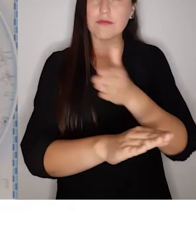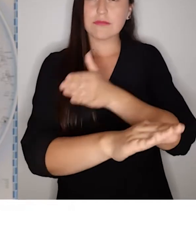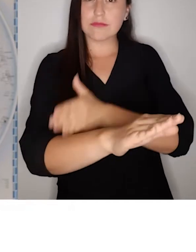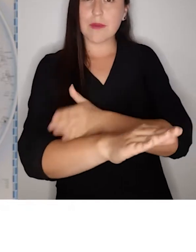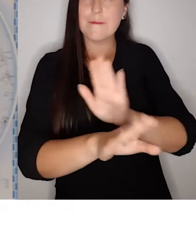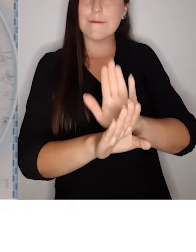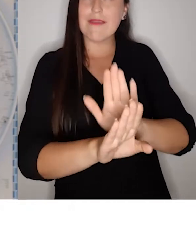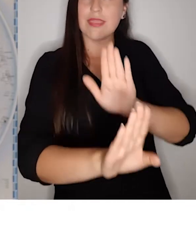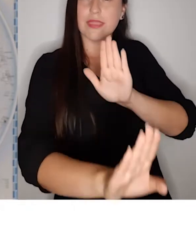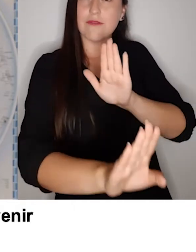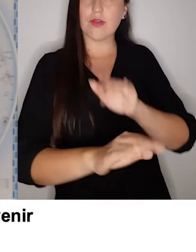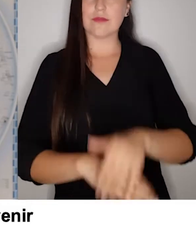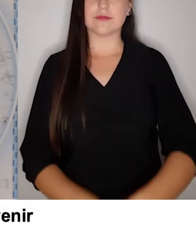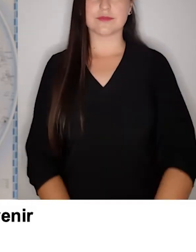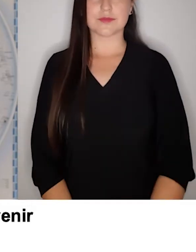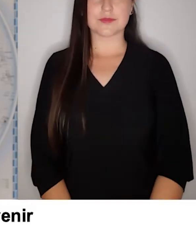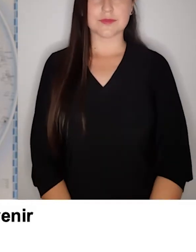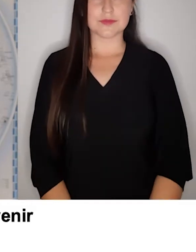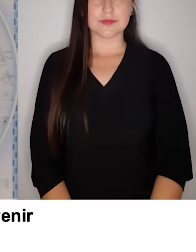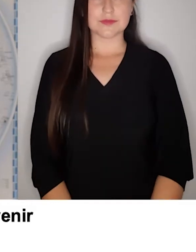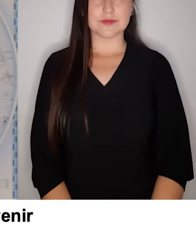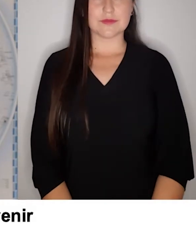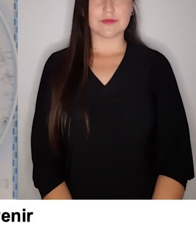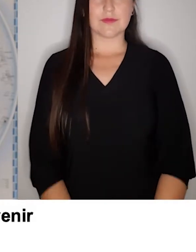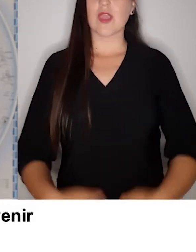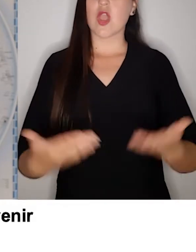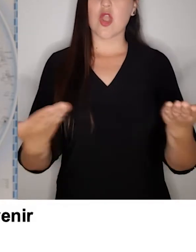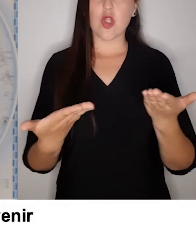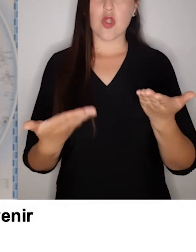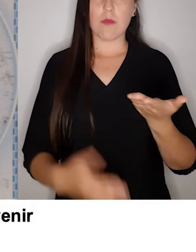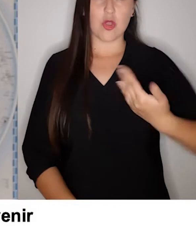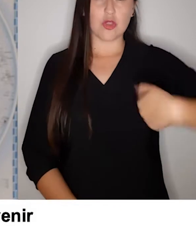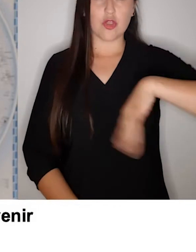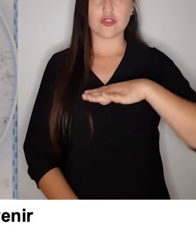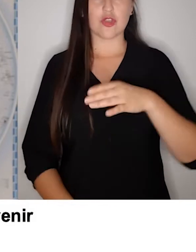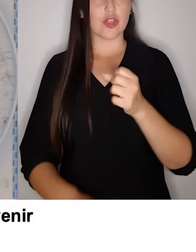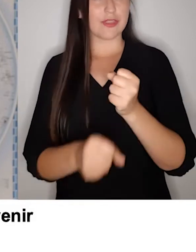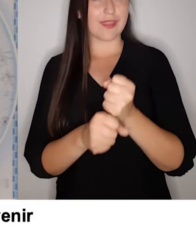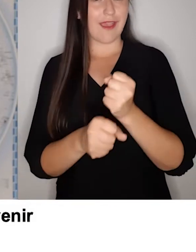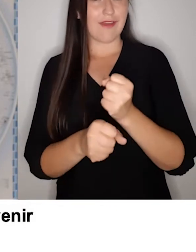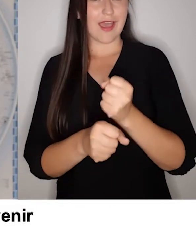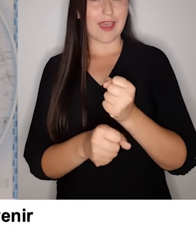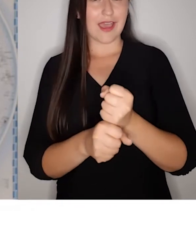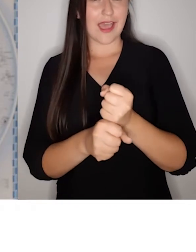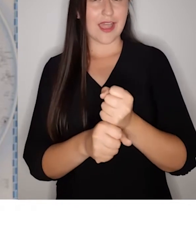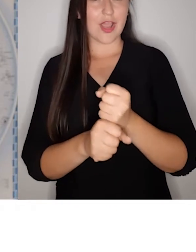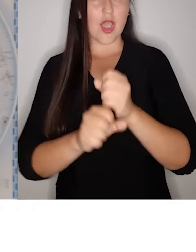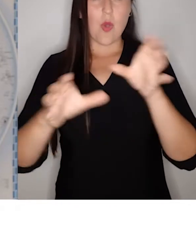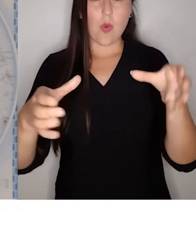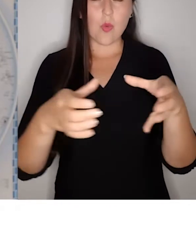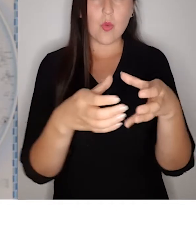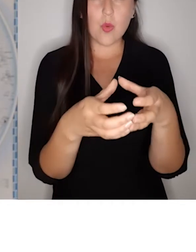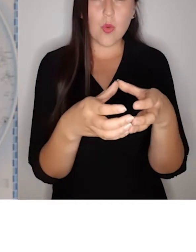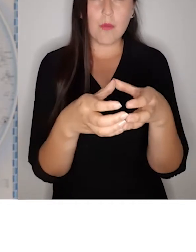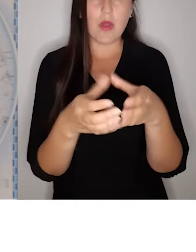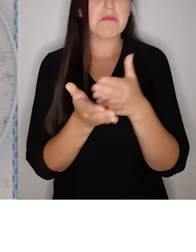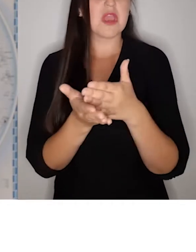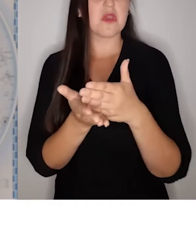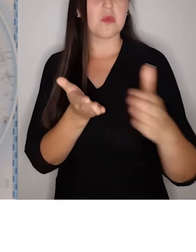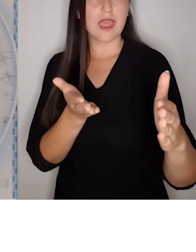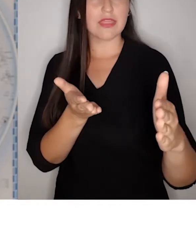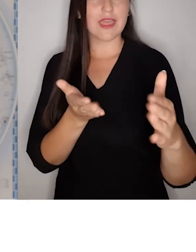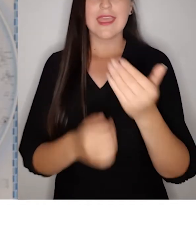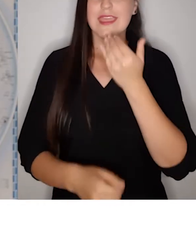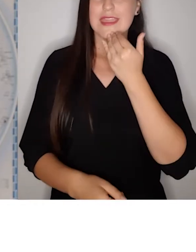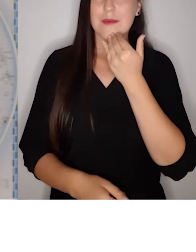work? How can we work to prevent excluding group formations and us versus them